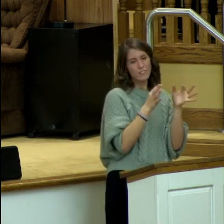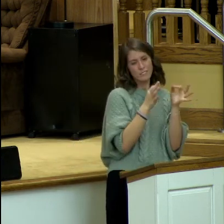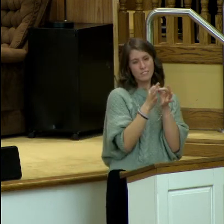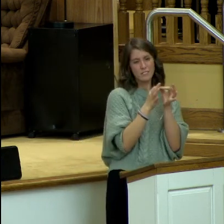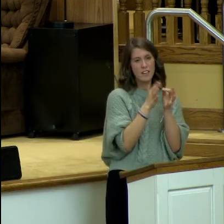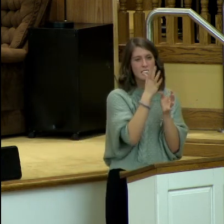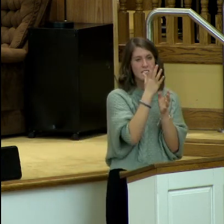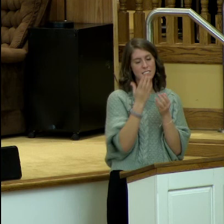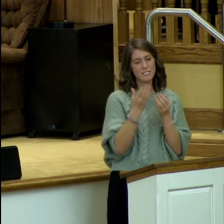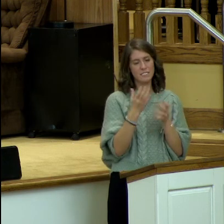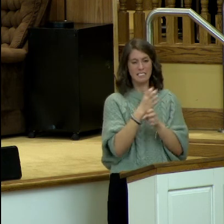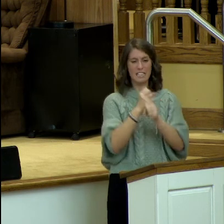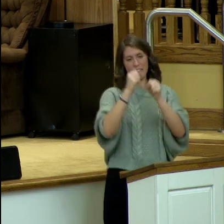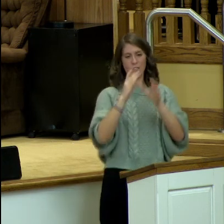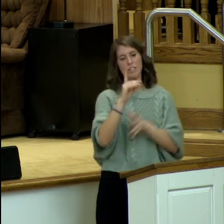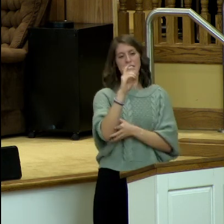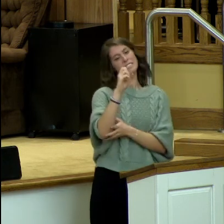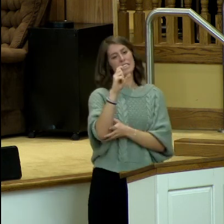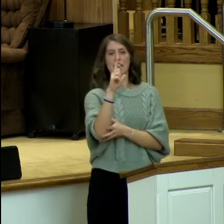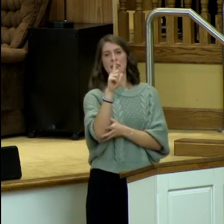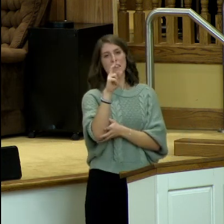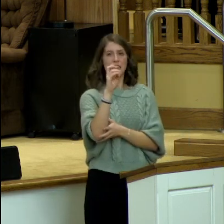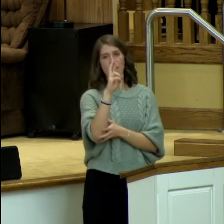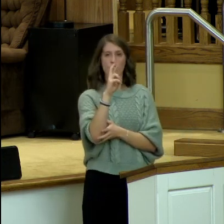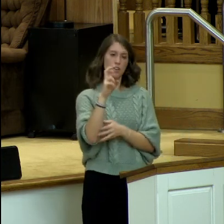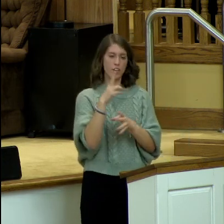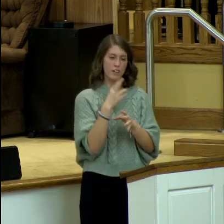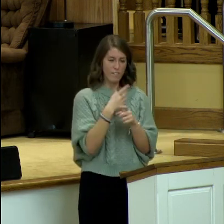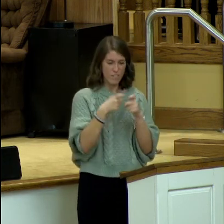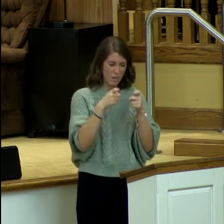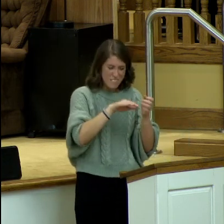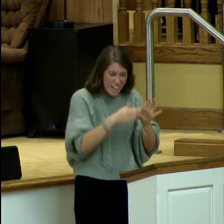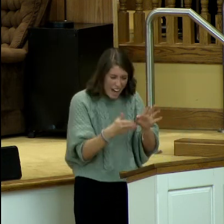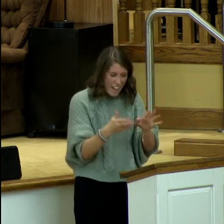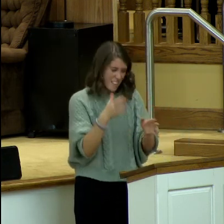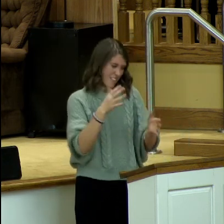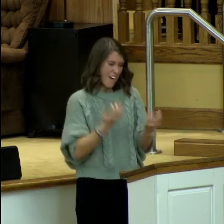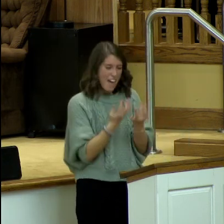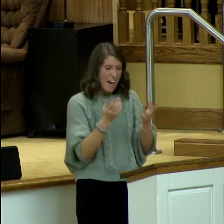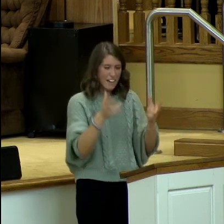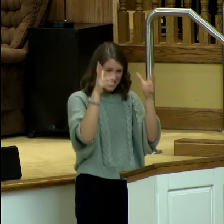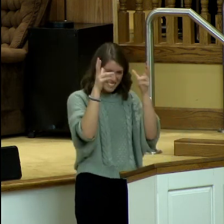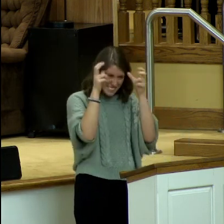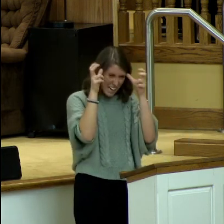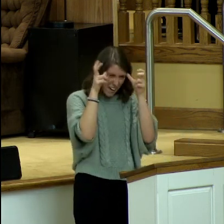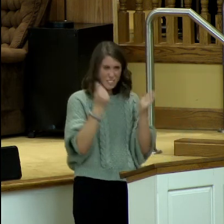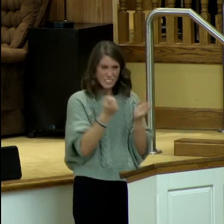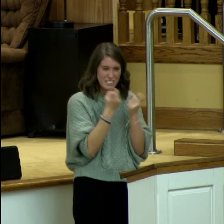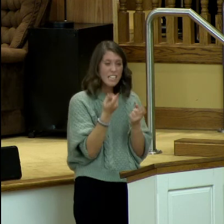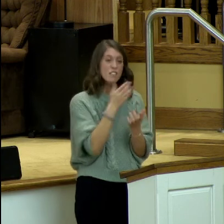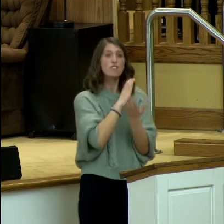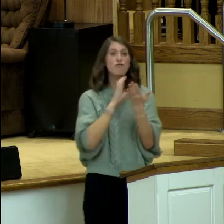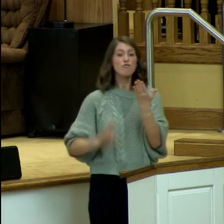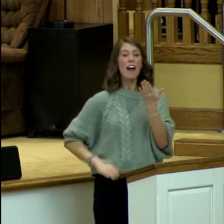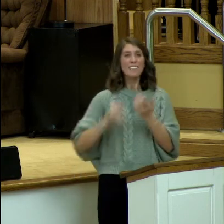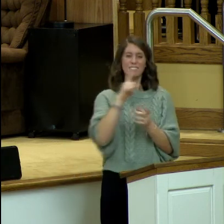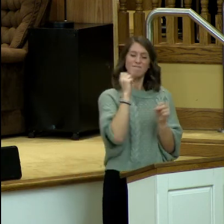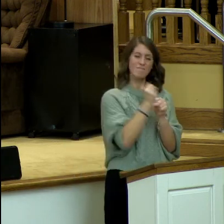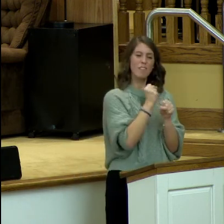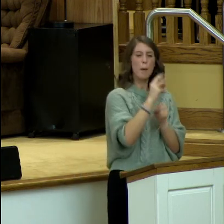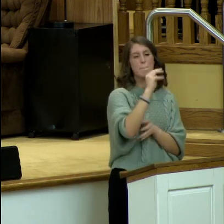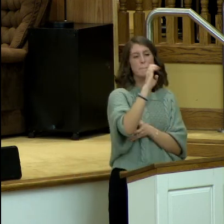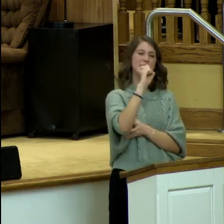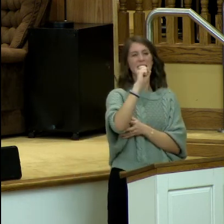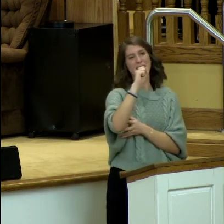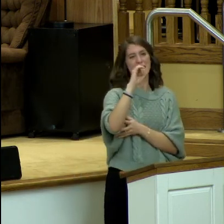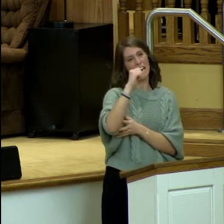a deliverer, and He is our deliverer today. He's our deliverer from death, hell, sin, the devil, and so on. As Christ, He is the Messiah, the